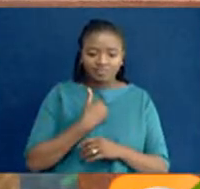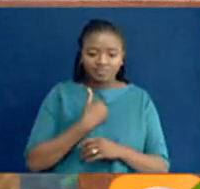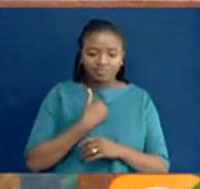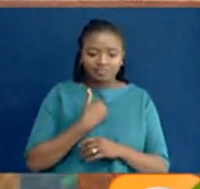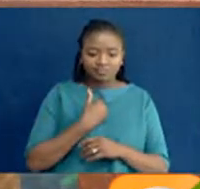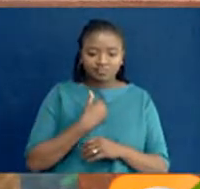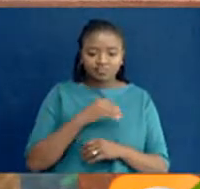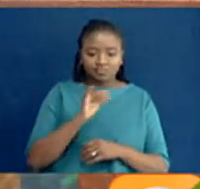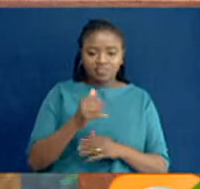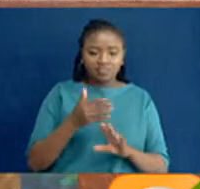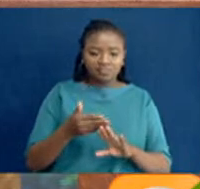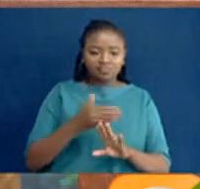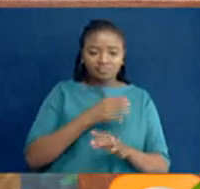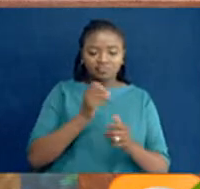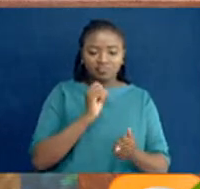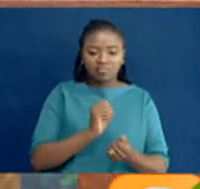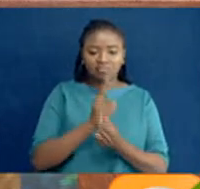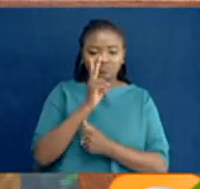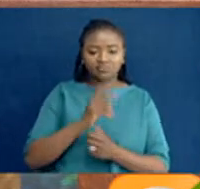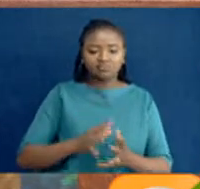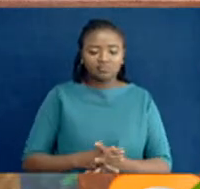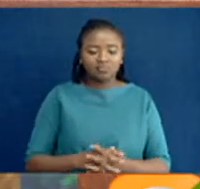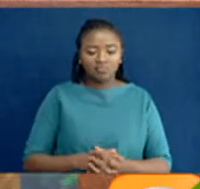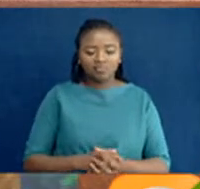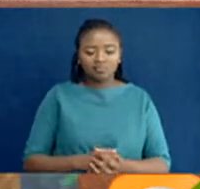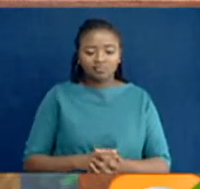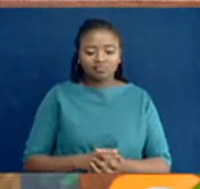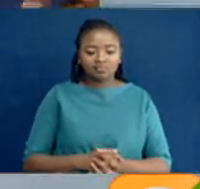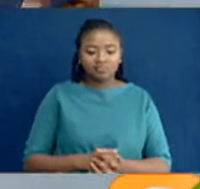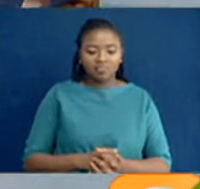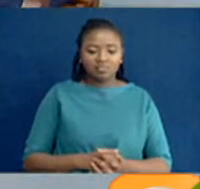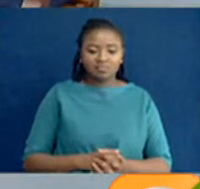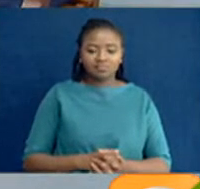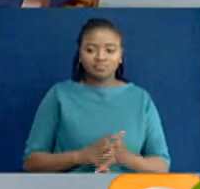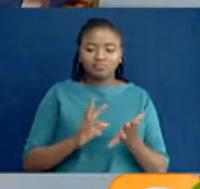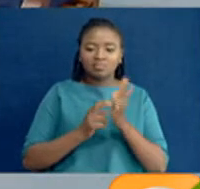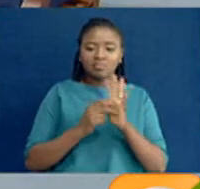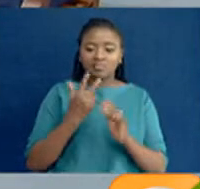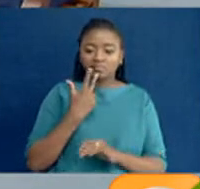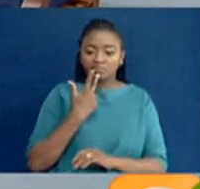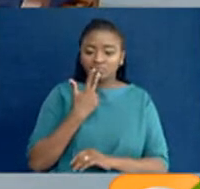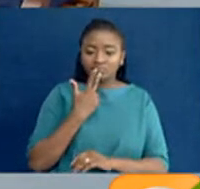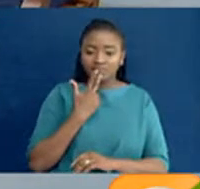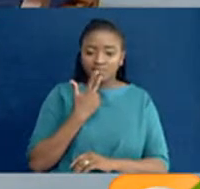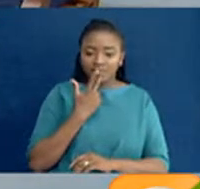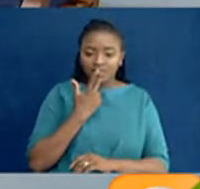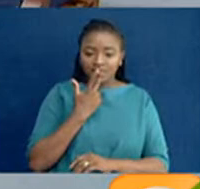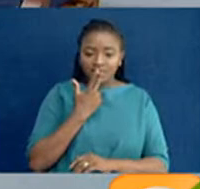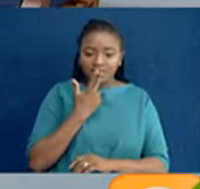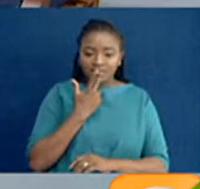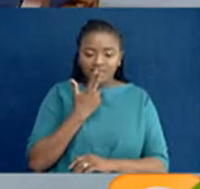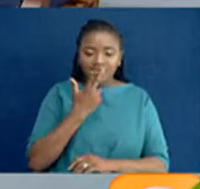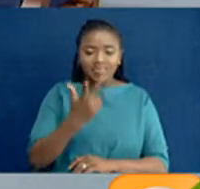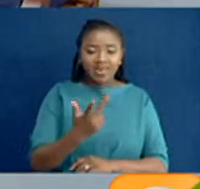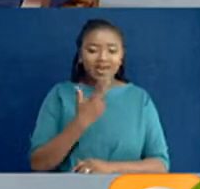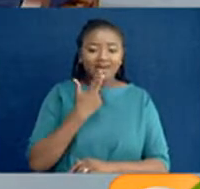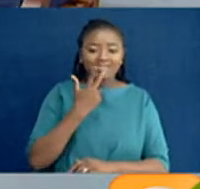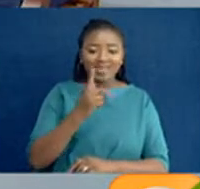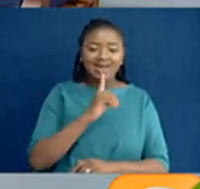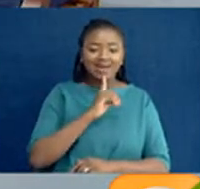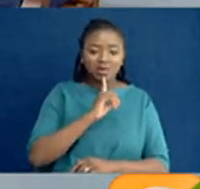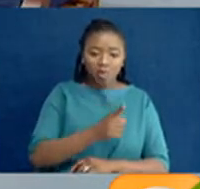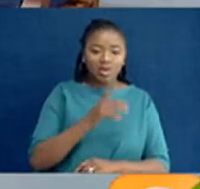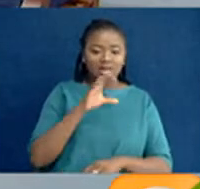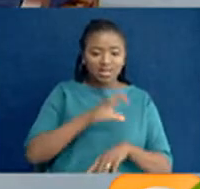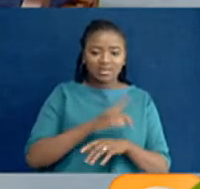December. So that's how we're doing it. So 300 vehicles coming in. I was looking at a Kipra report. Those are orders. Those are orders.